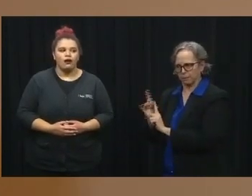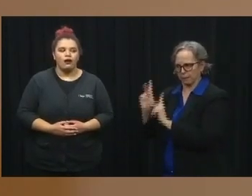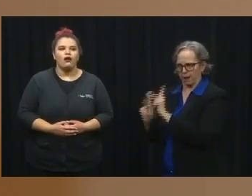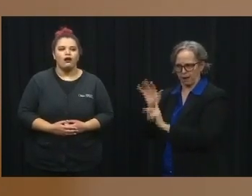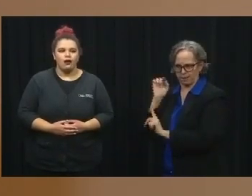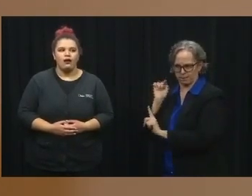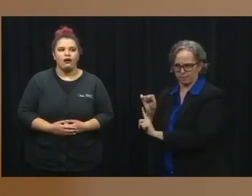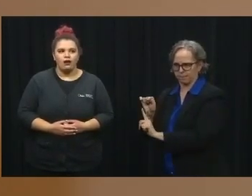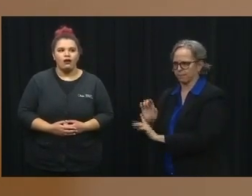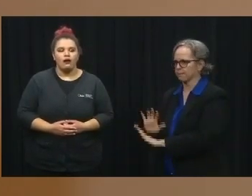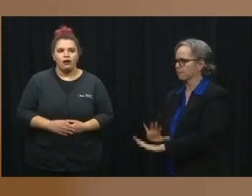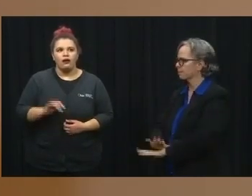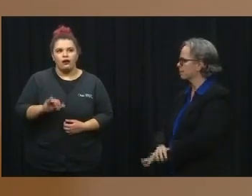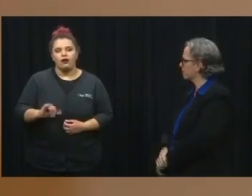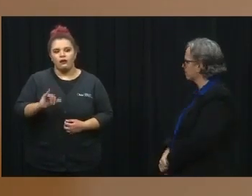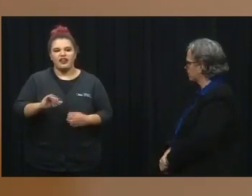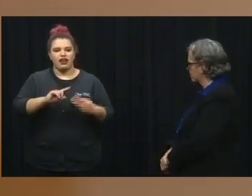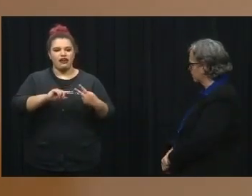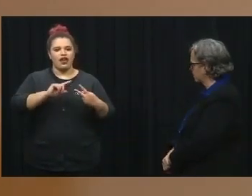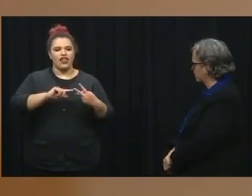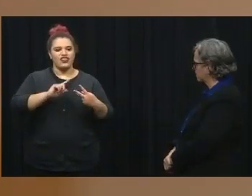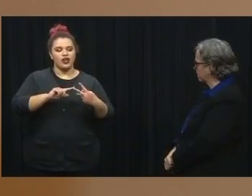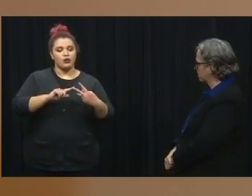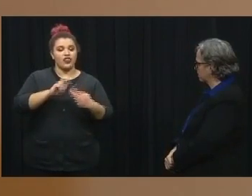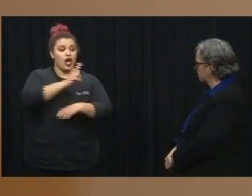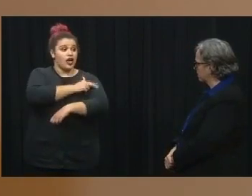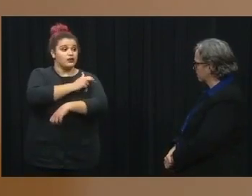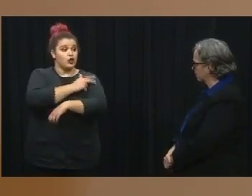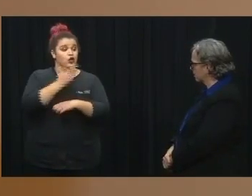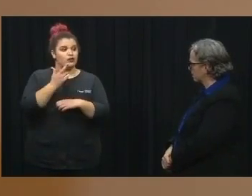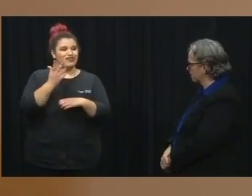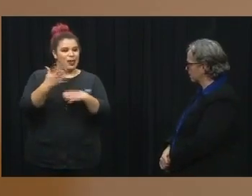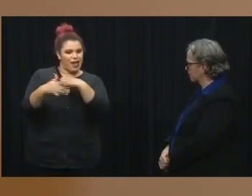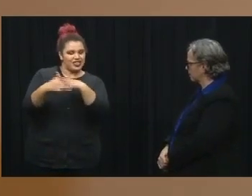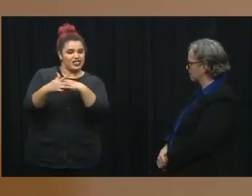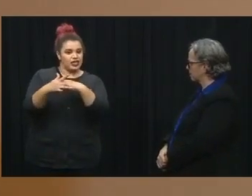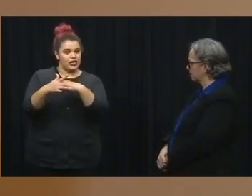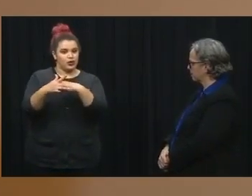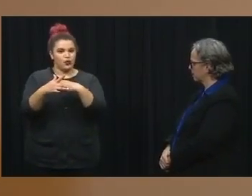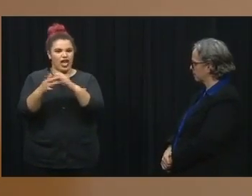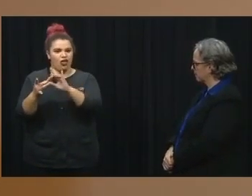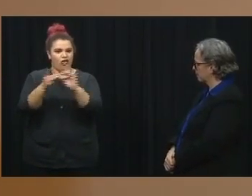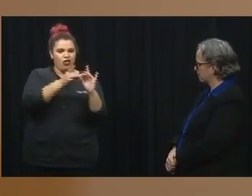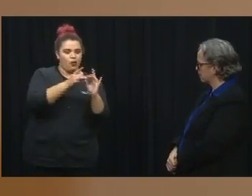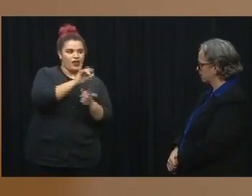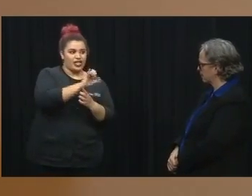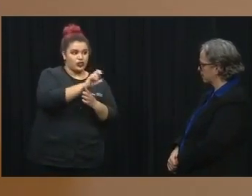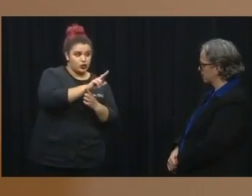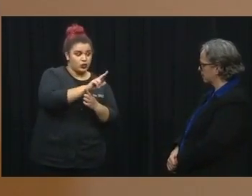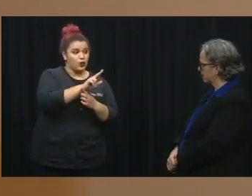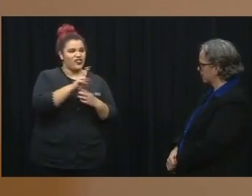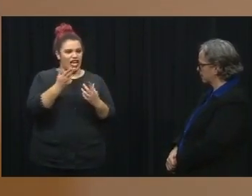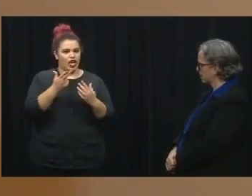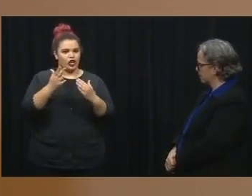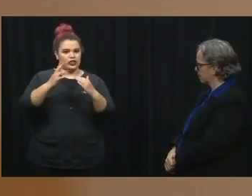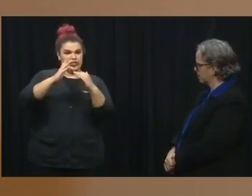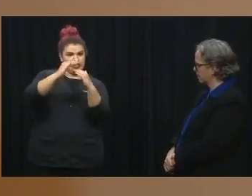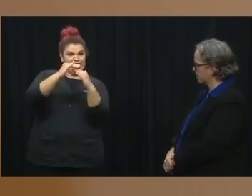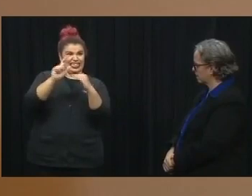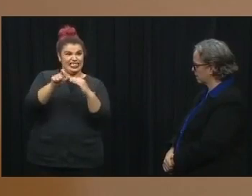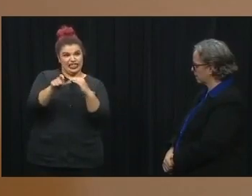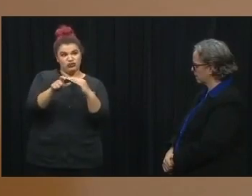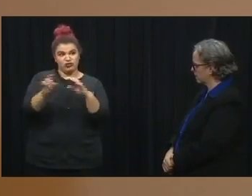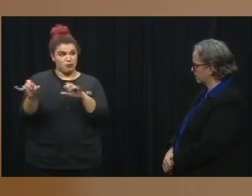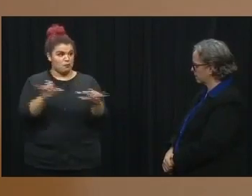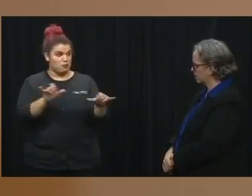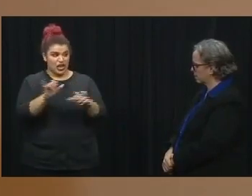out hospital capacity, does that also apply to ICUs? Are they going to also have the same amount of build out, or? Yeah, so